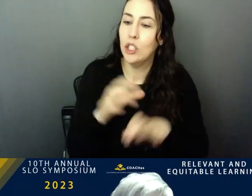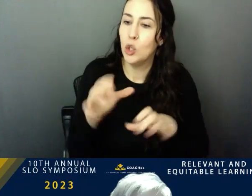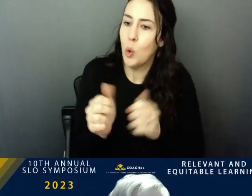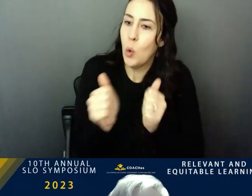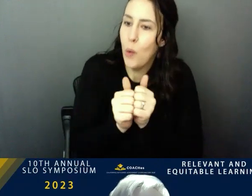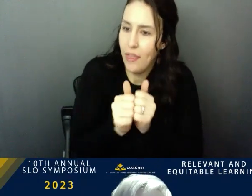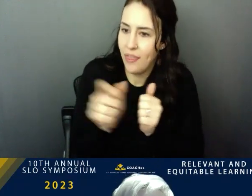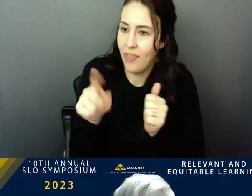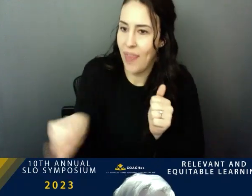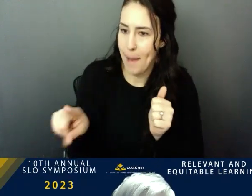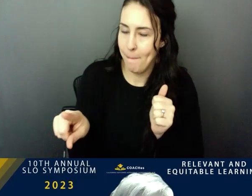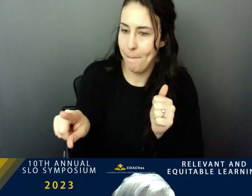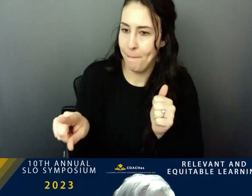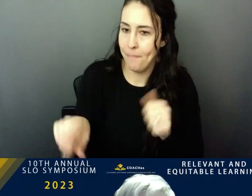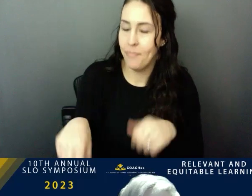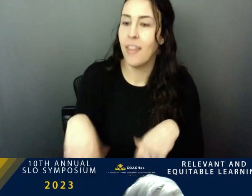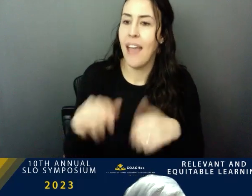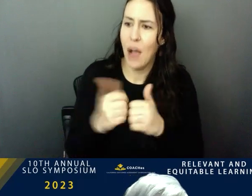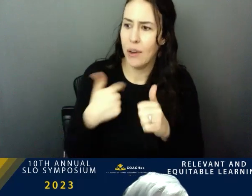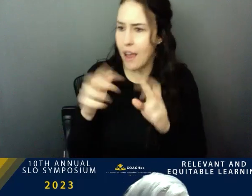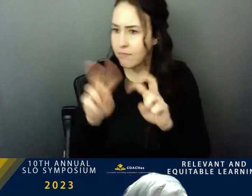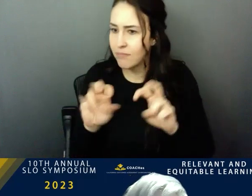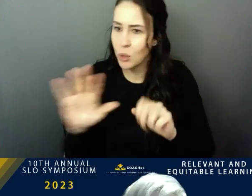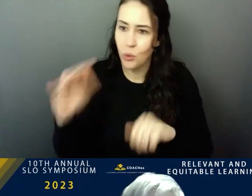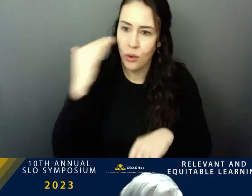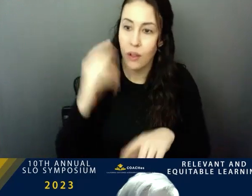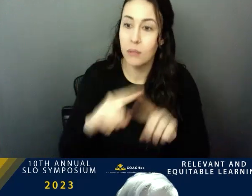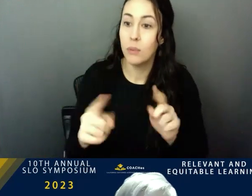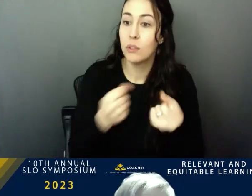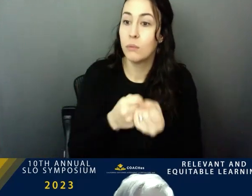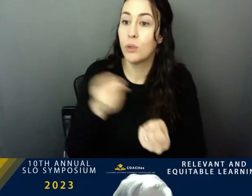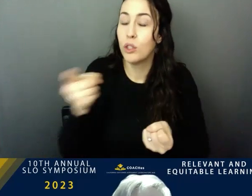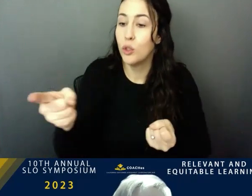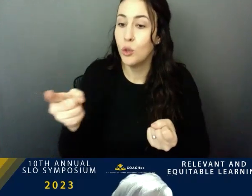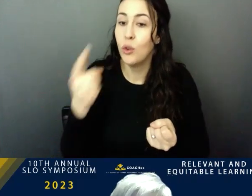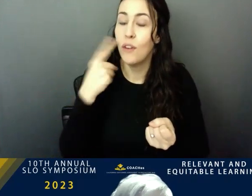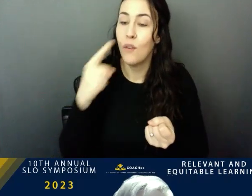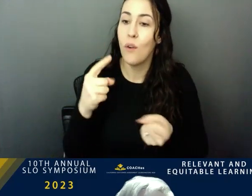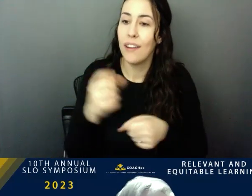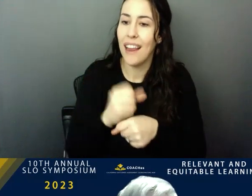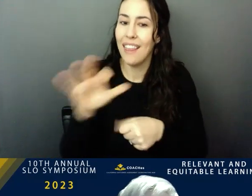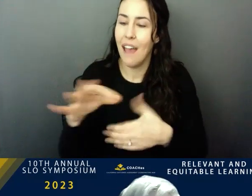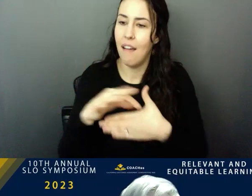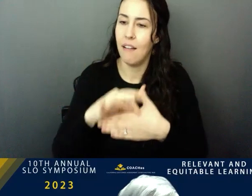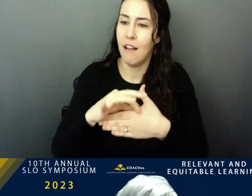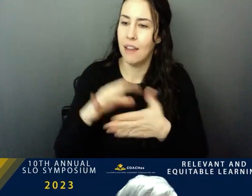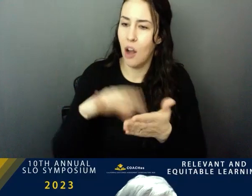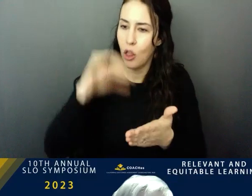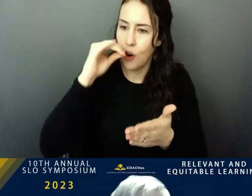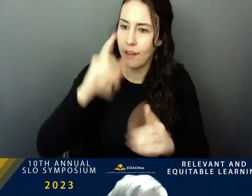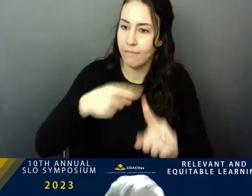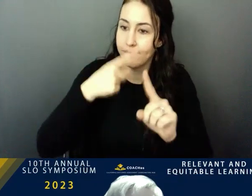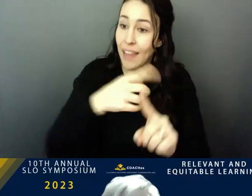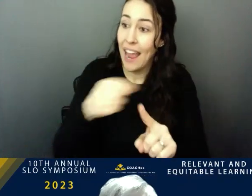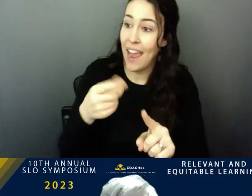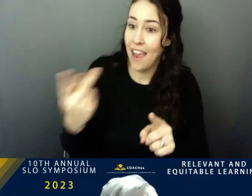way to, how can I not only assess your knowledge, but support you in getting to that content learning, and you can be a partner with me